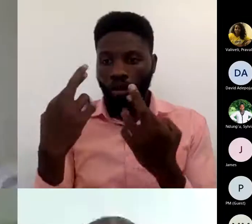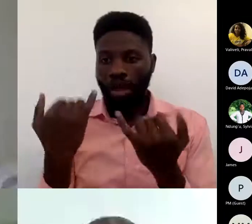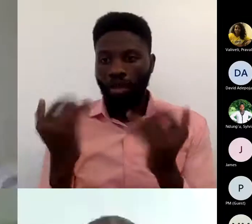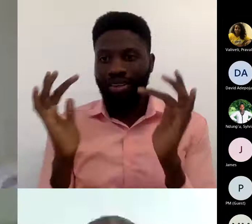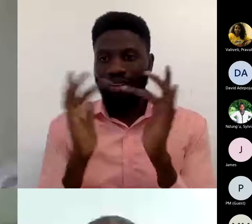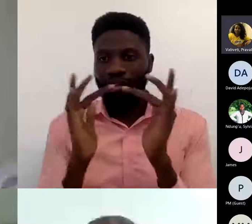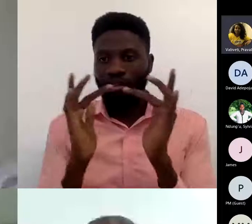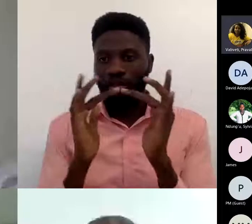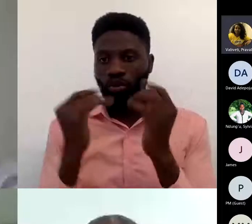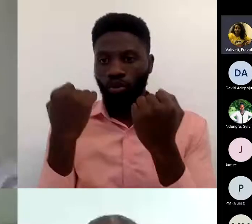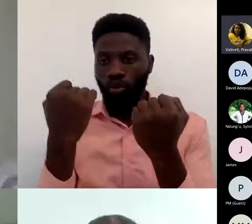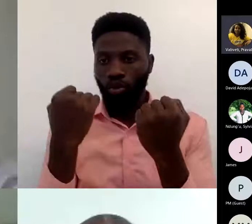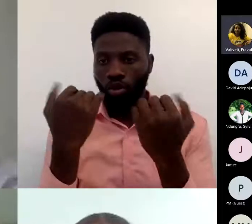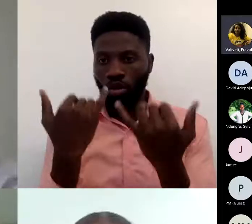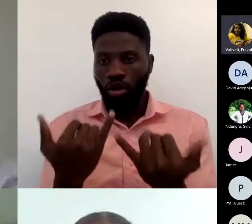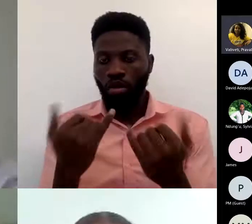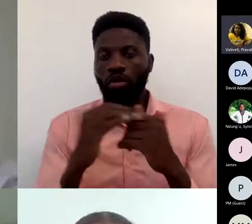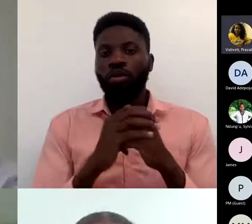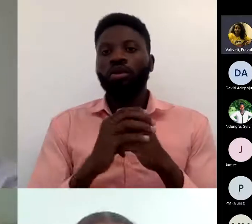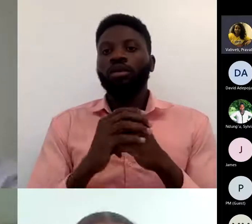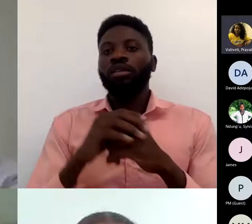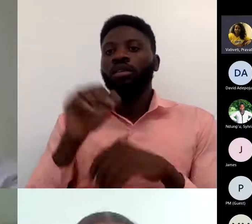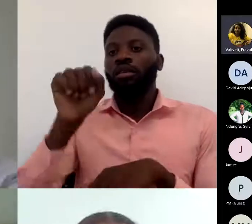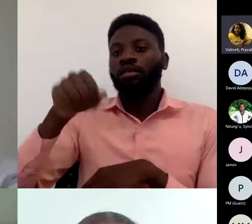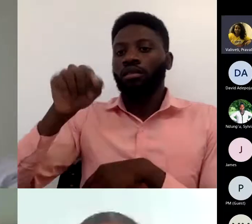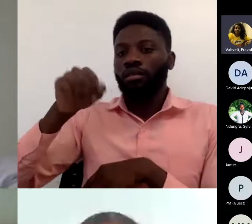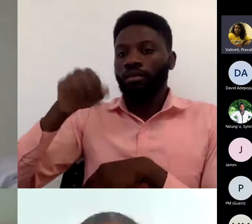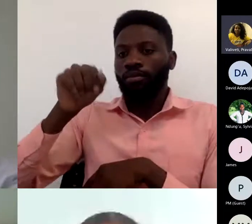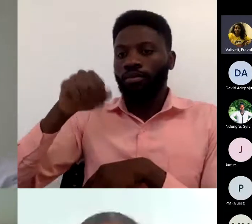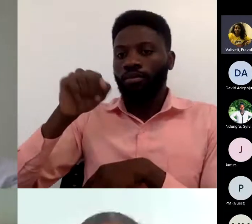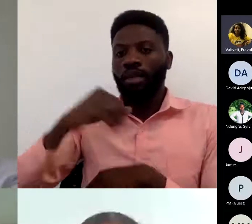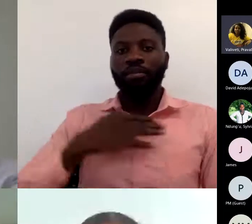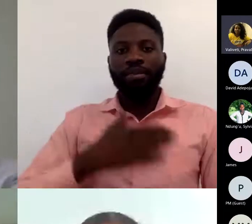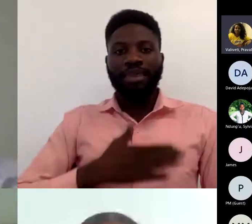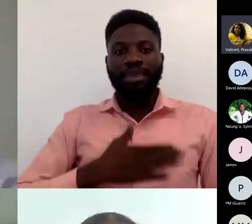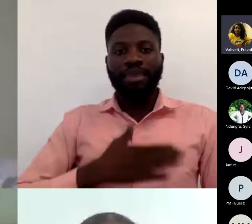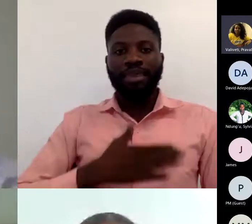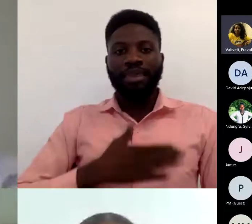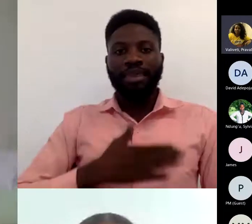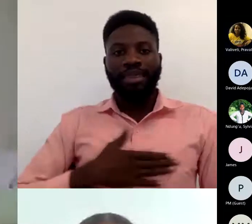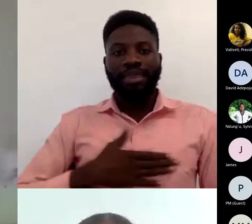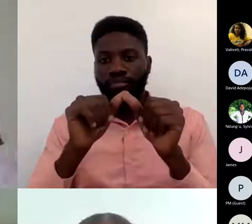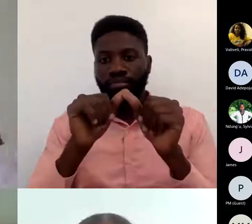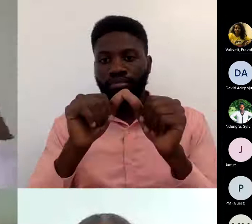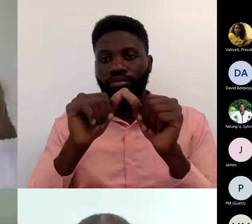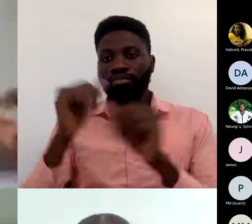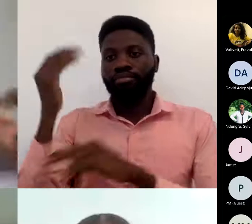now. Yes. Please go ahead with your opening remarks.